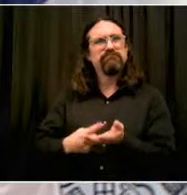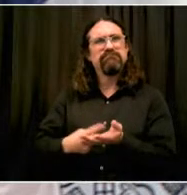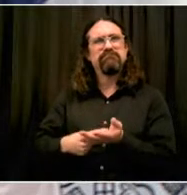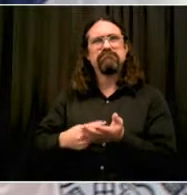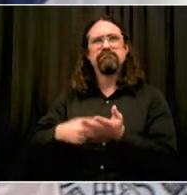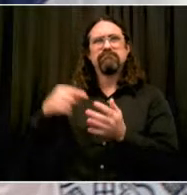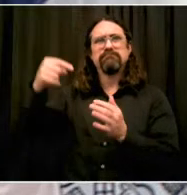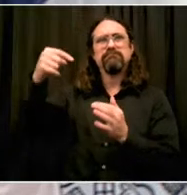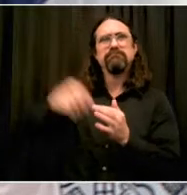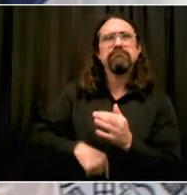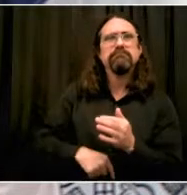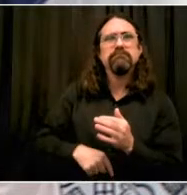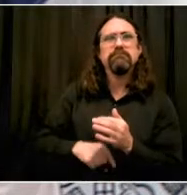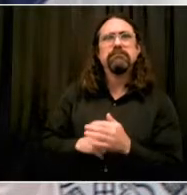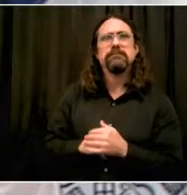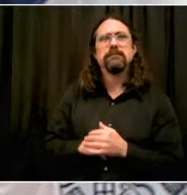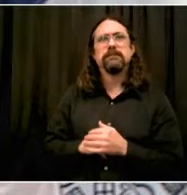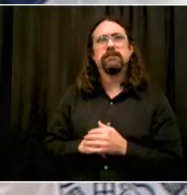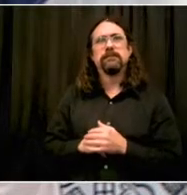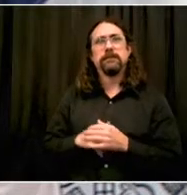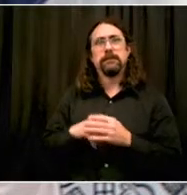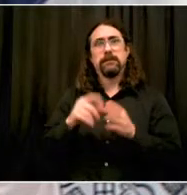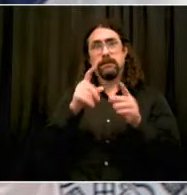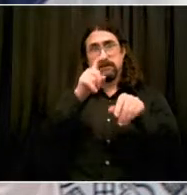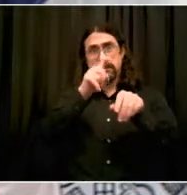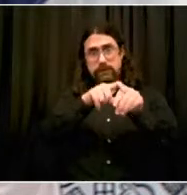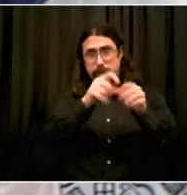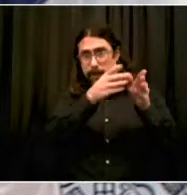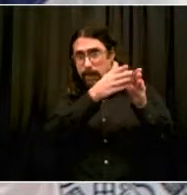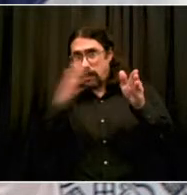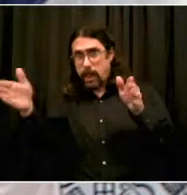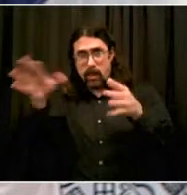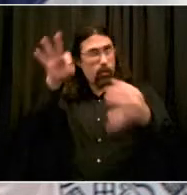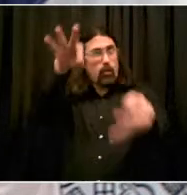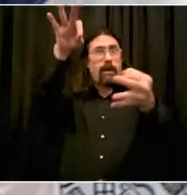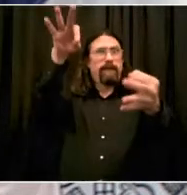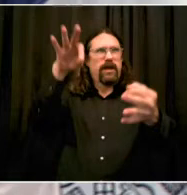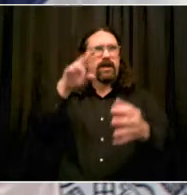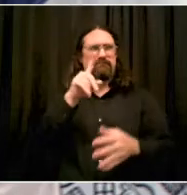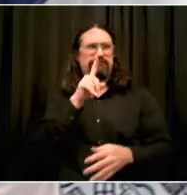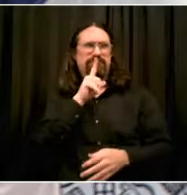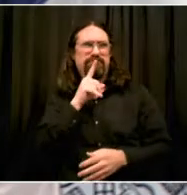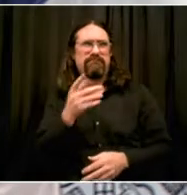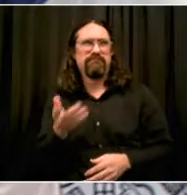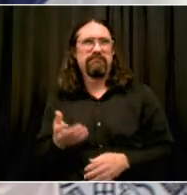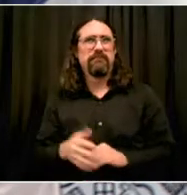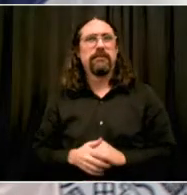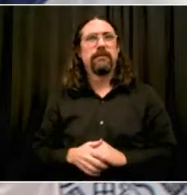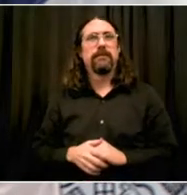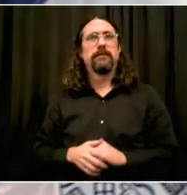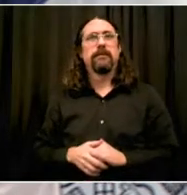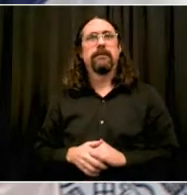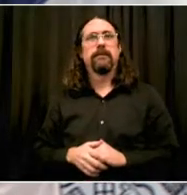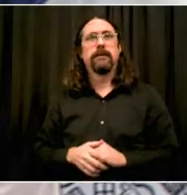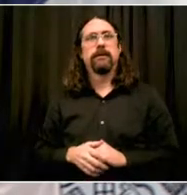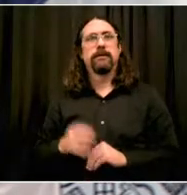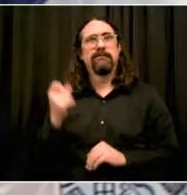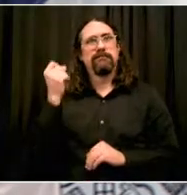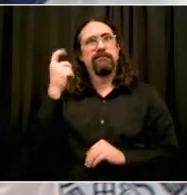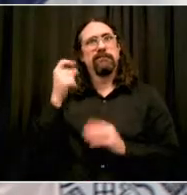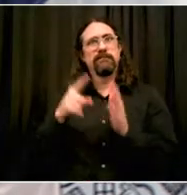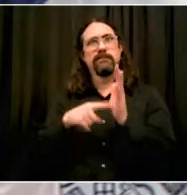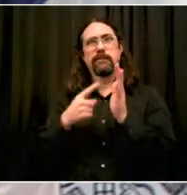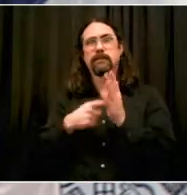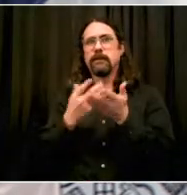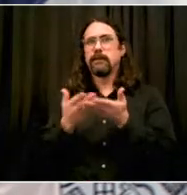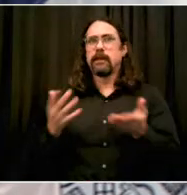conversations. We have warned people. I mean, the New Yorkers are smart. They've been watching these indicators for days and days, unfortunately go